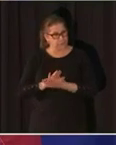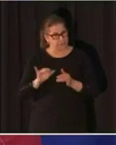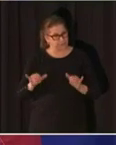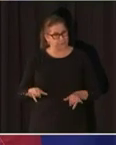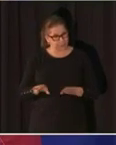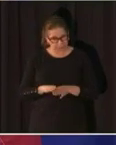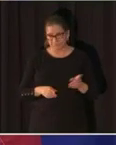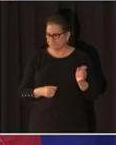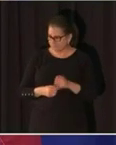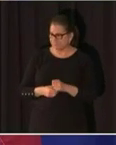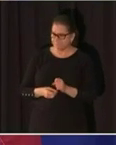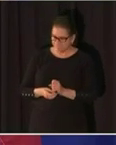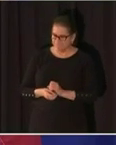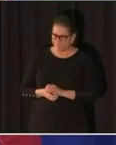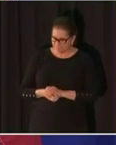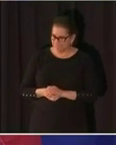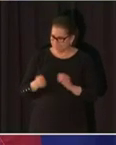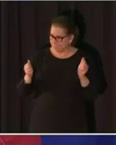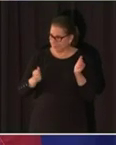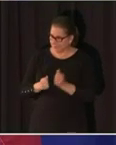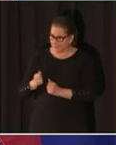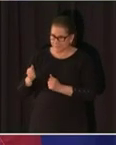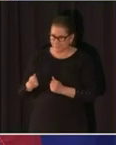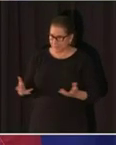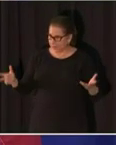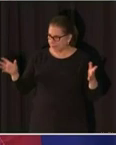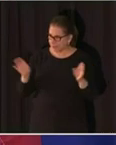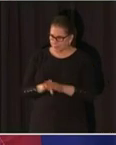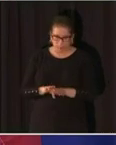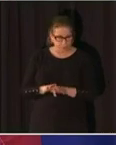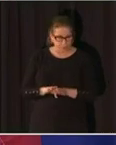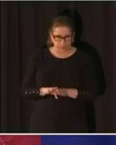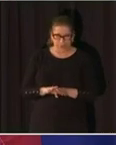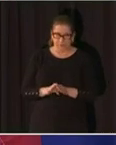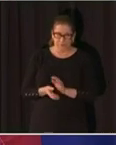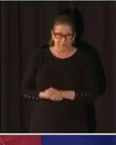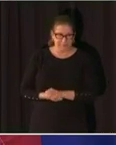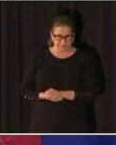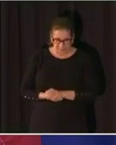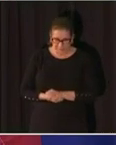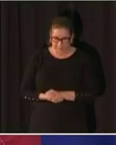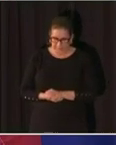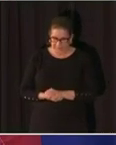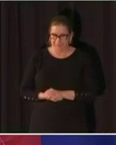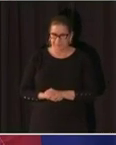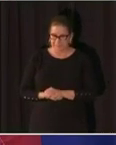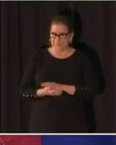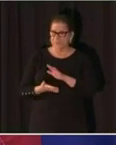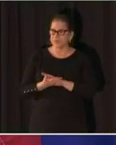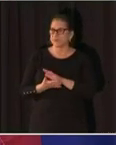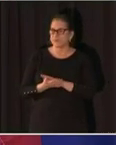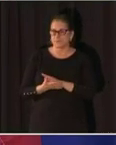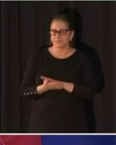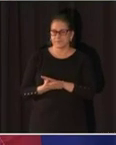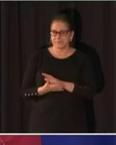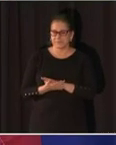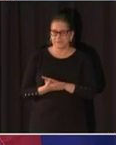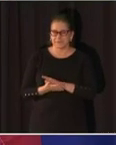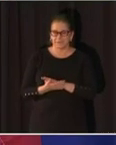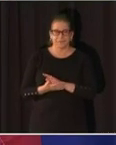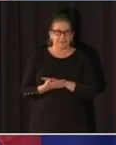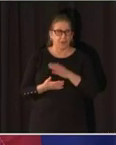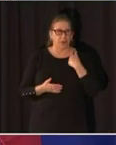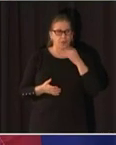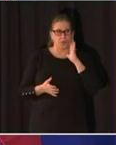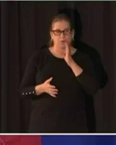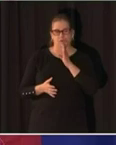Everything. Okay. Yes, and then we hope to have more to say about schools on Friday. Our public education